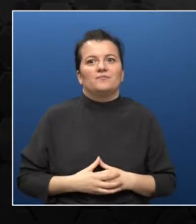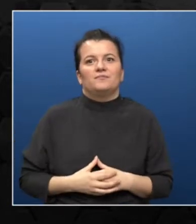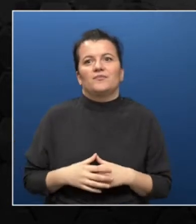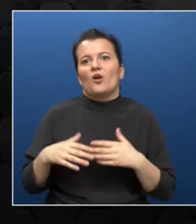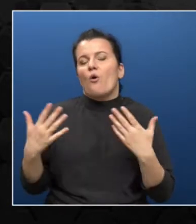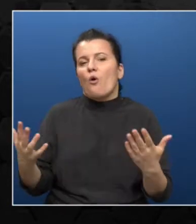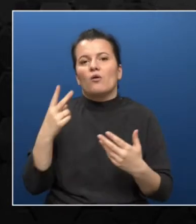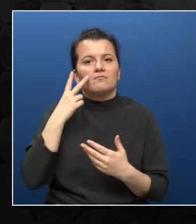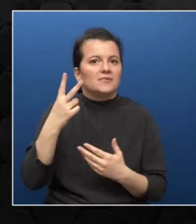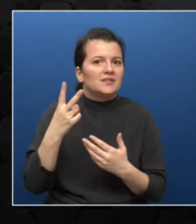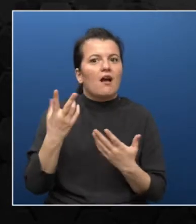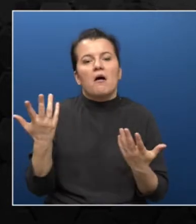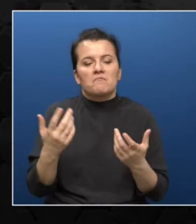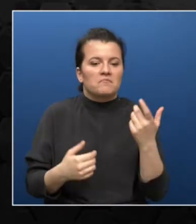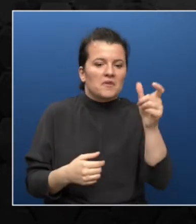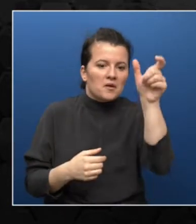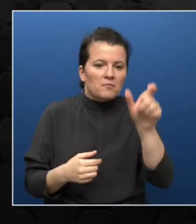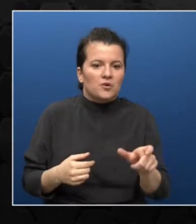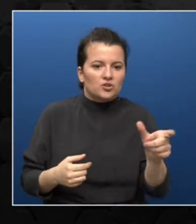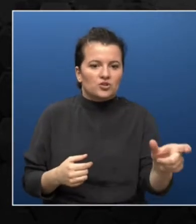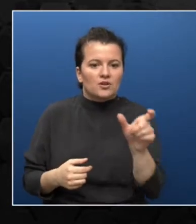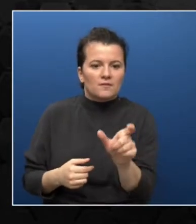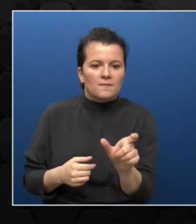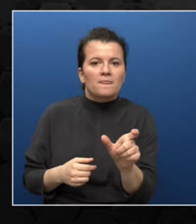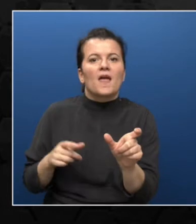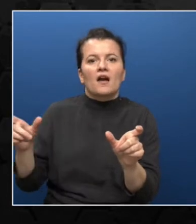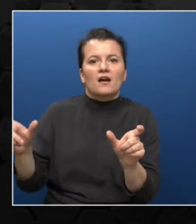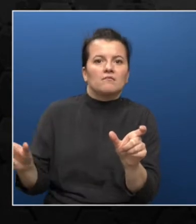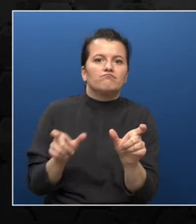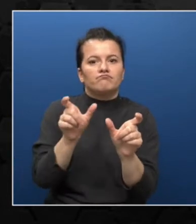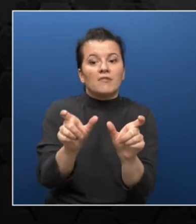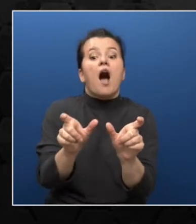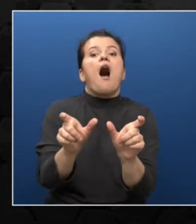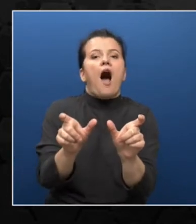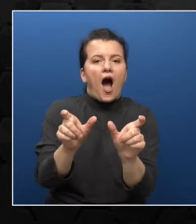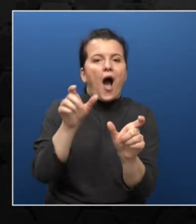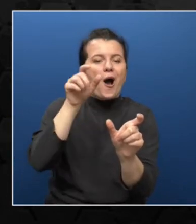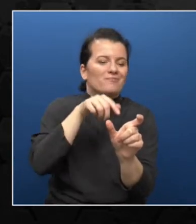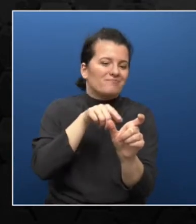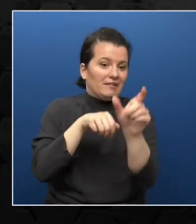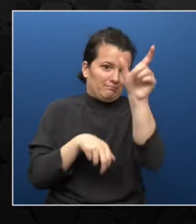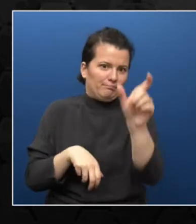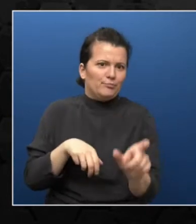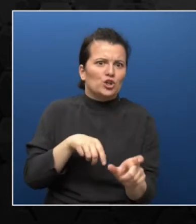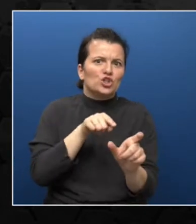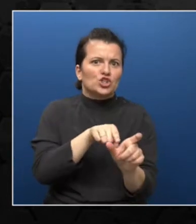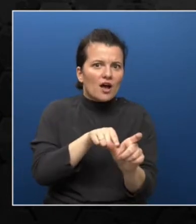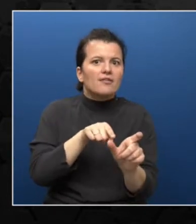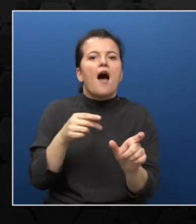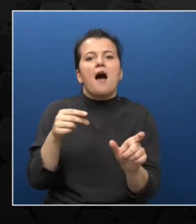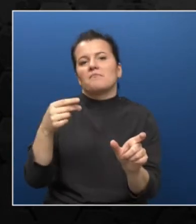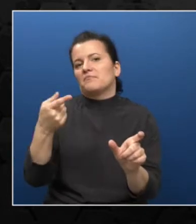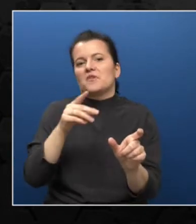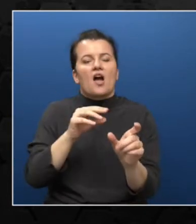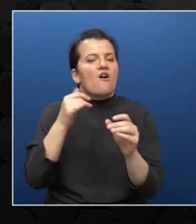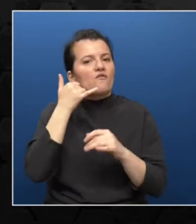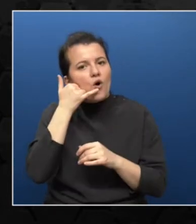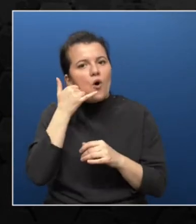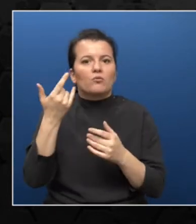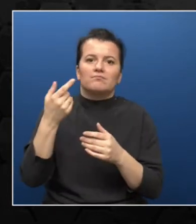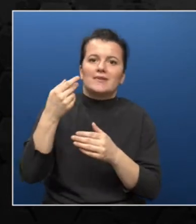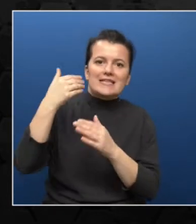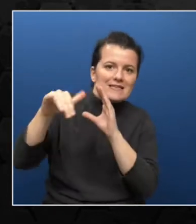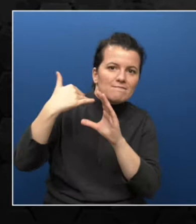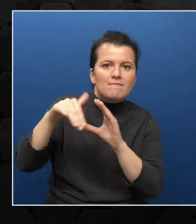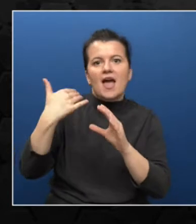like a person, like you can see phone number, email, or address. And finally, we have key phrase extraction,